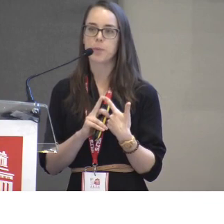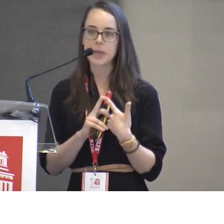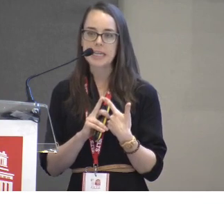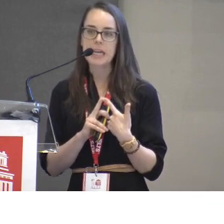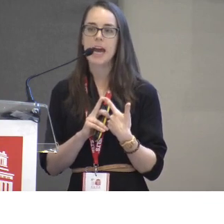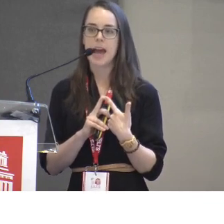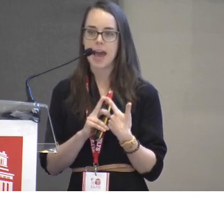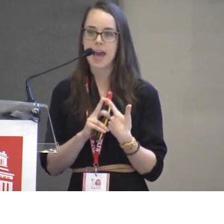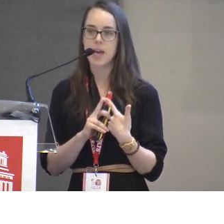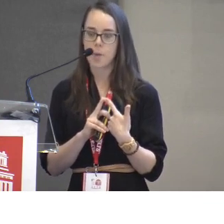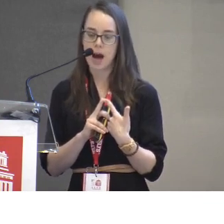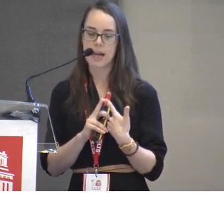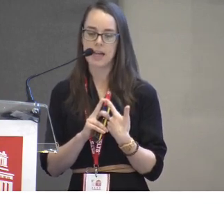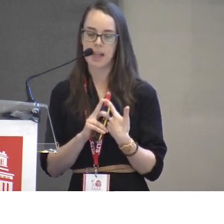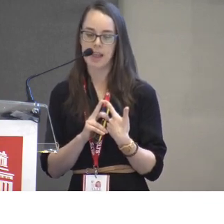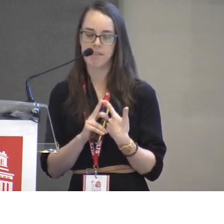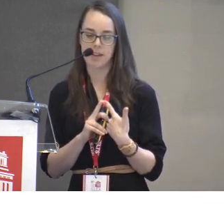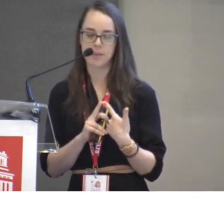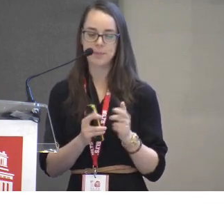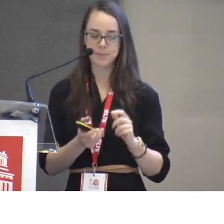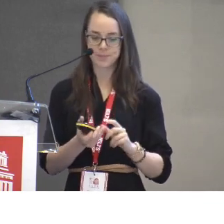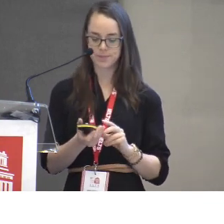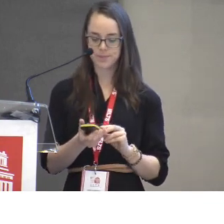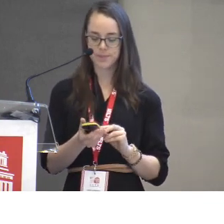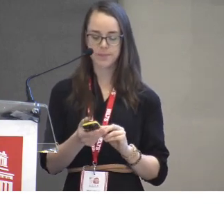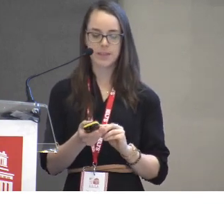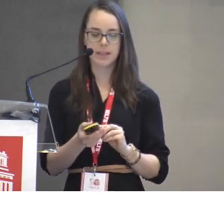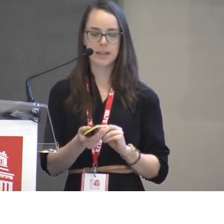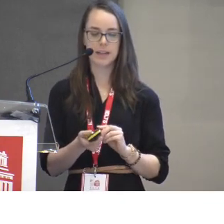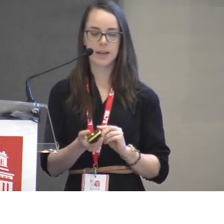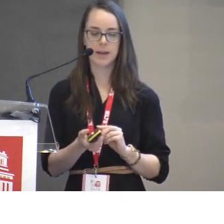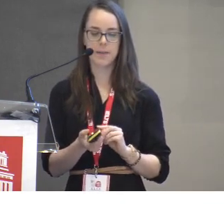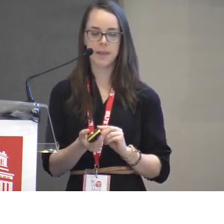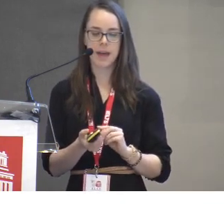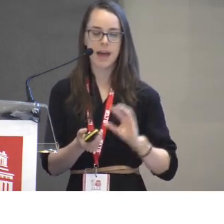added pre-A1 level.